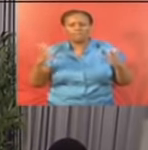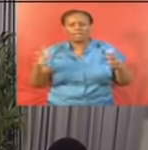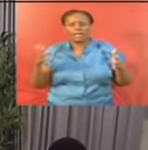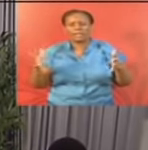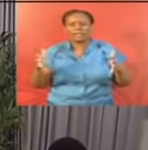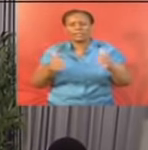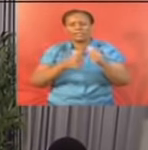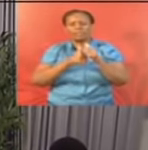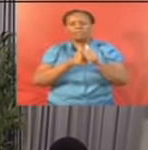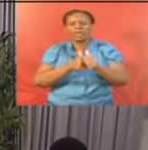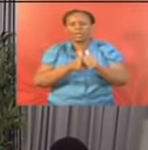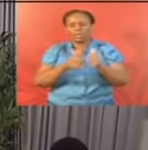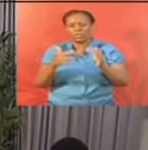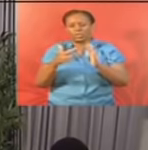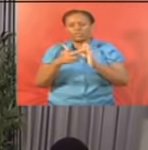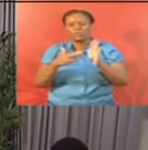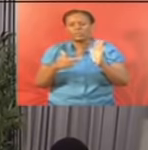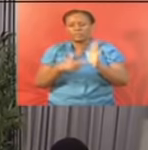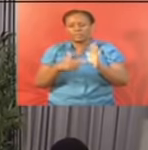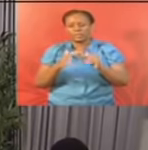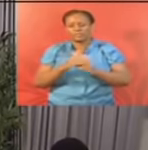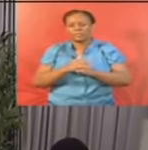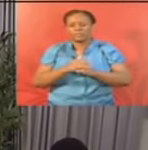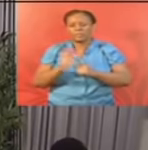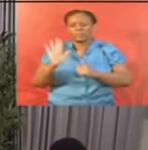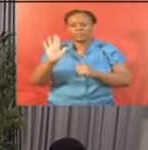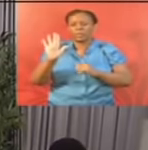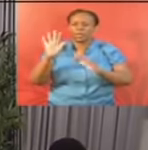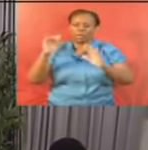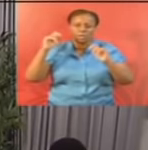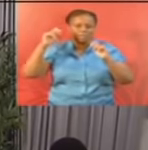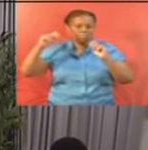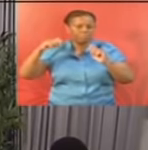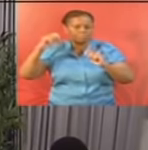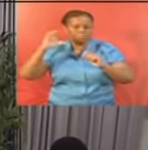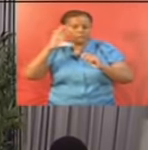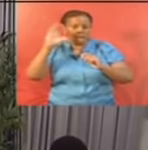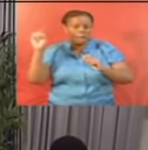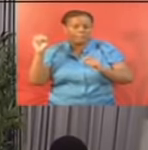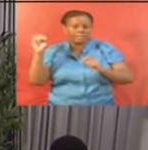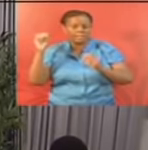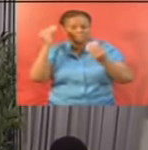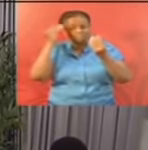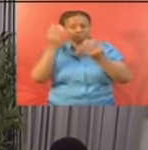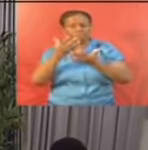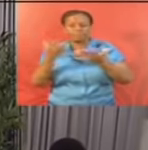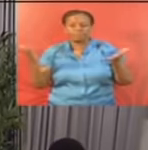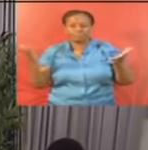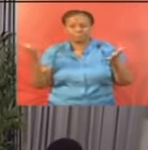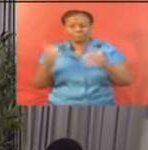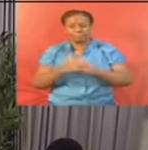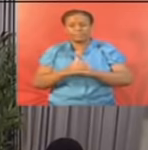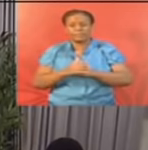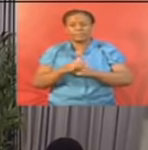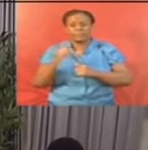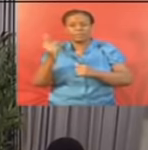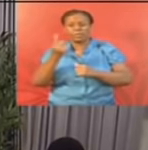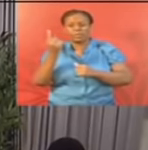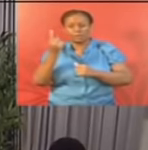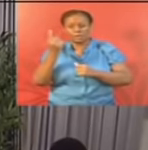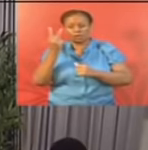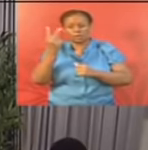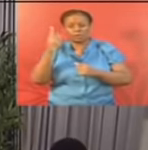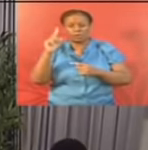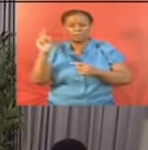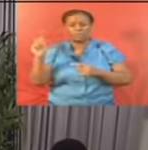media house that you represent, and please a maximum of 2 questions. And if you get to the point of the question, we can take more